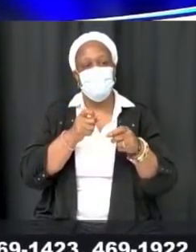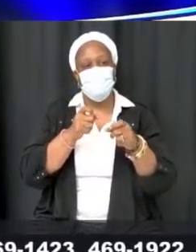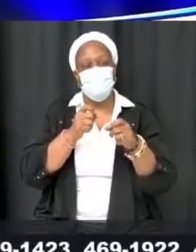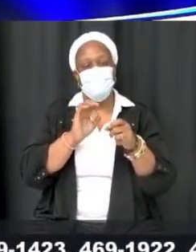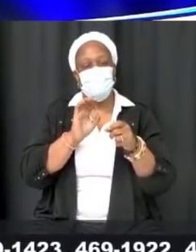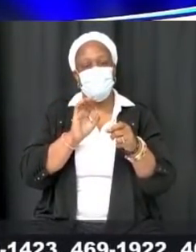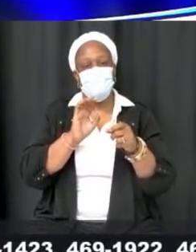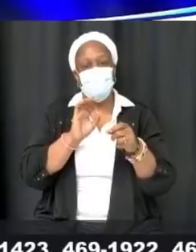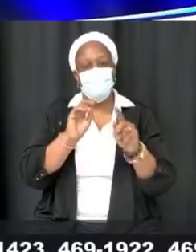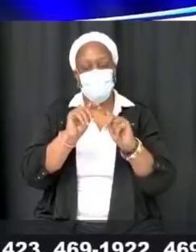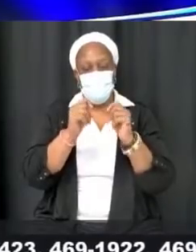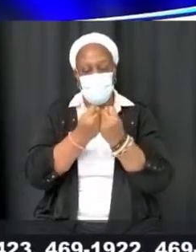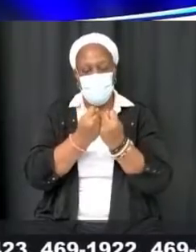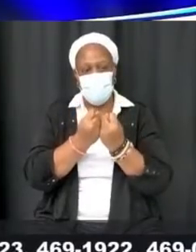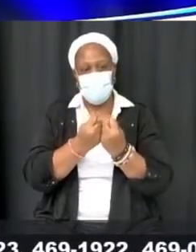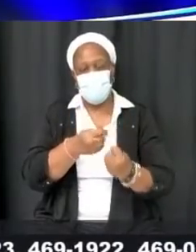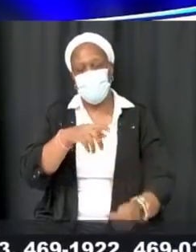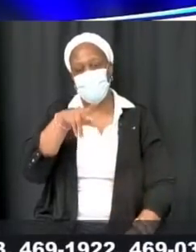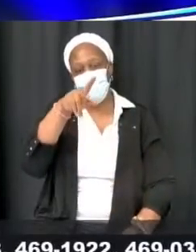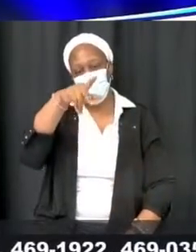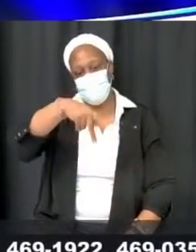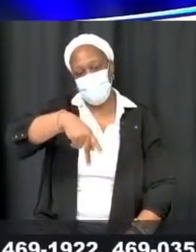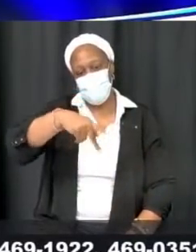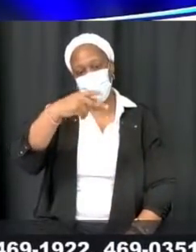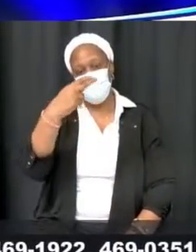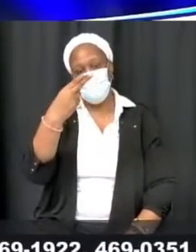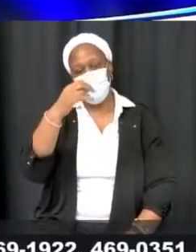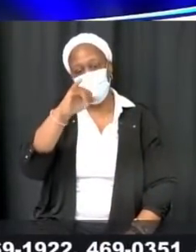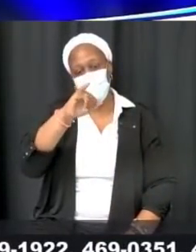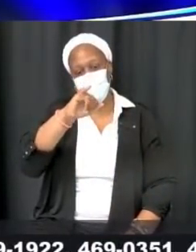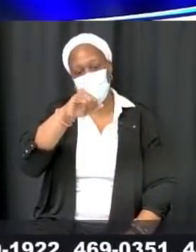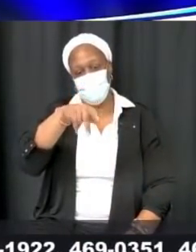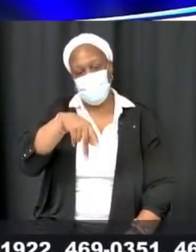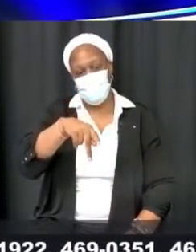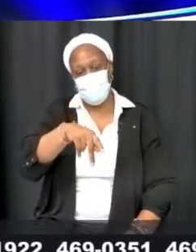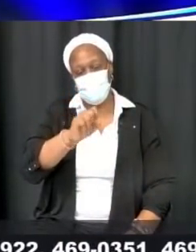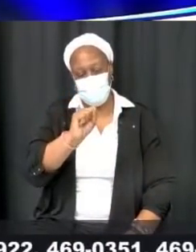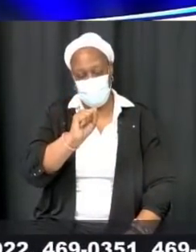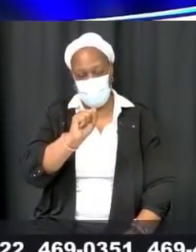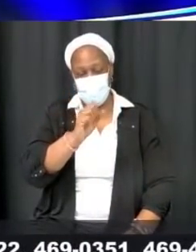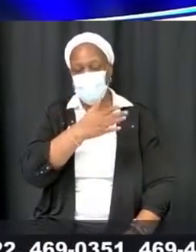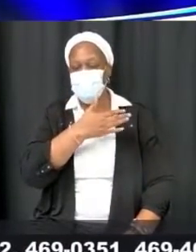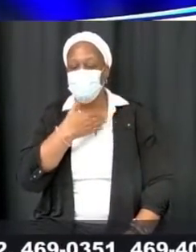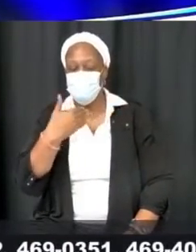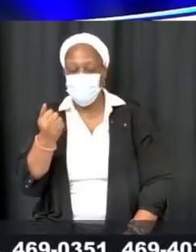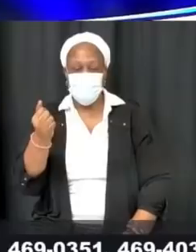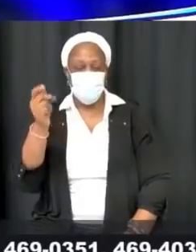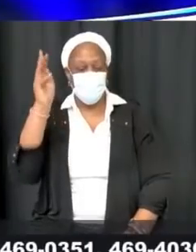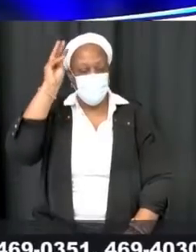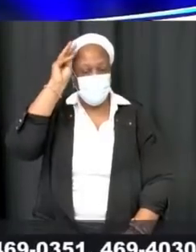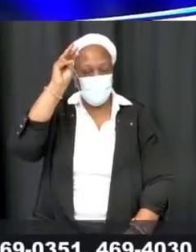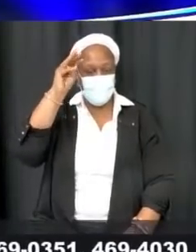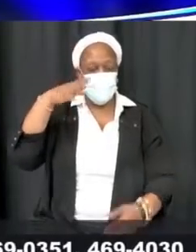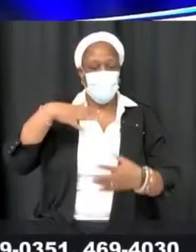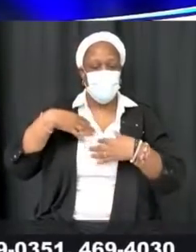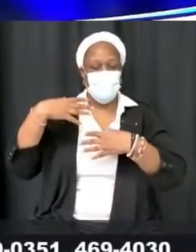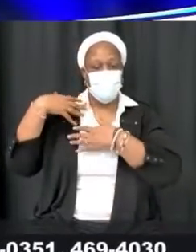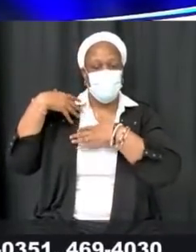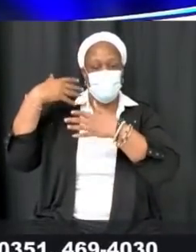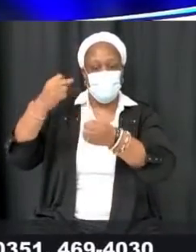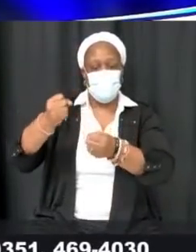the Minister of Health, the Honorable Akila Byron Nisbet. I will invite to the podium